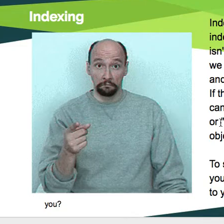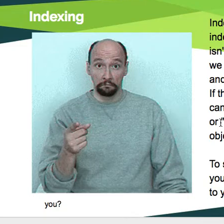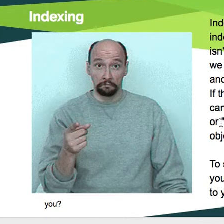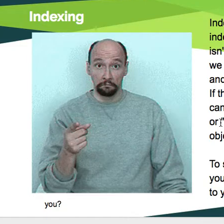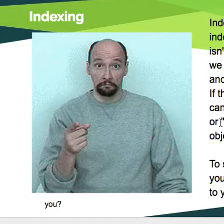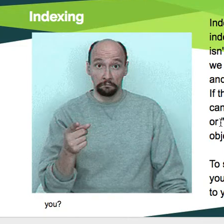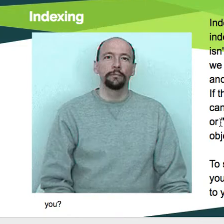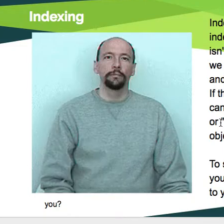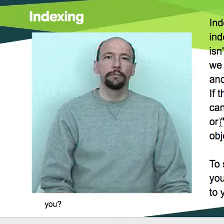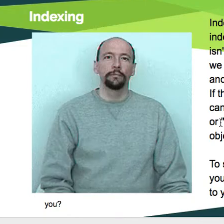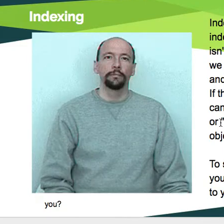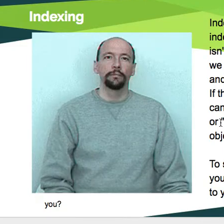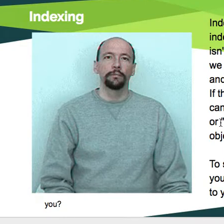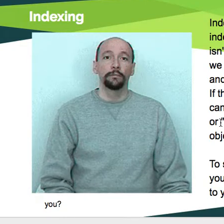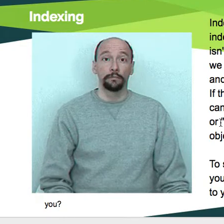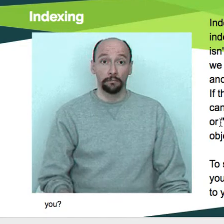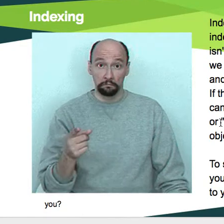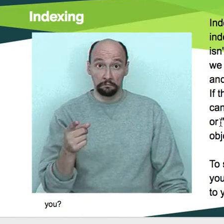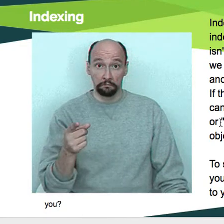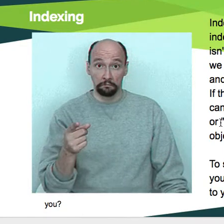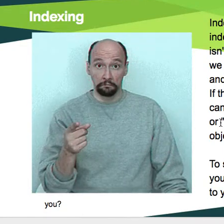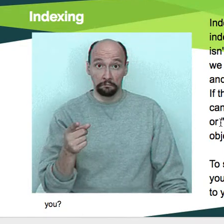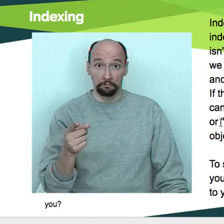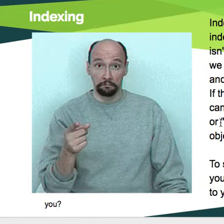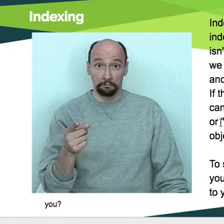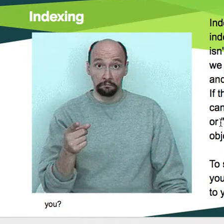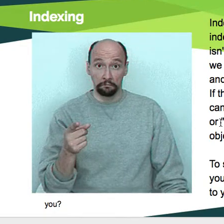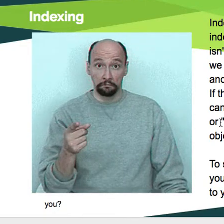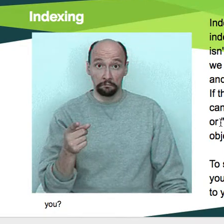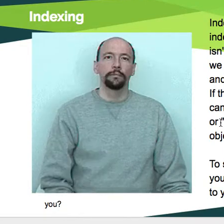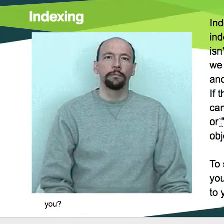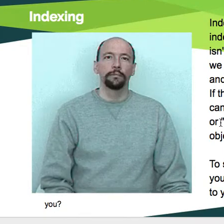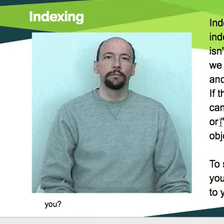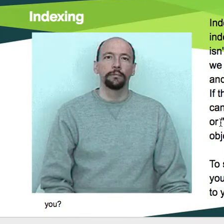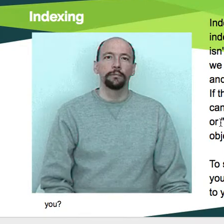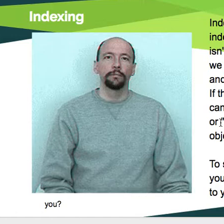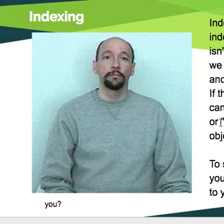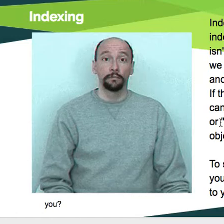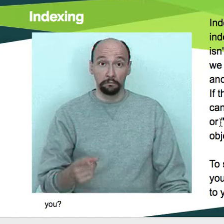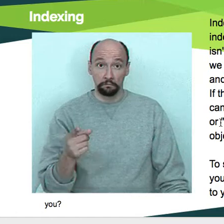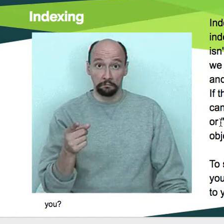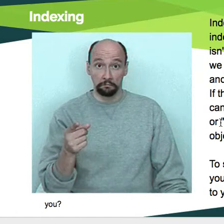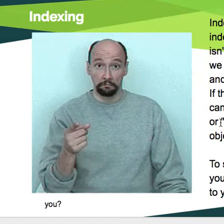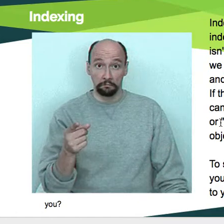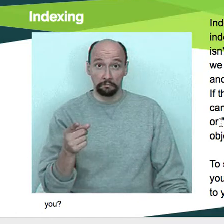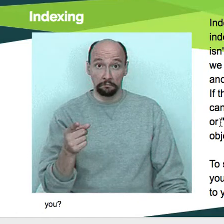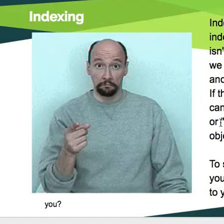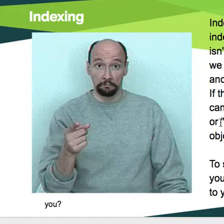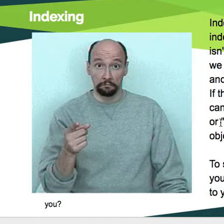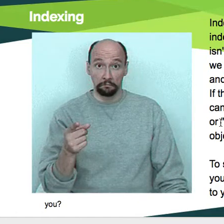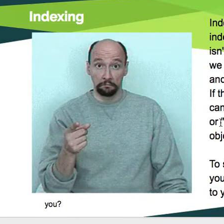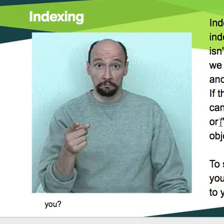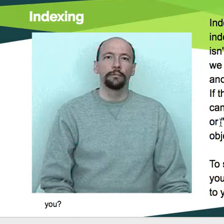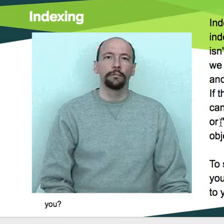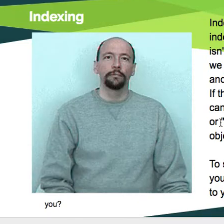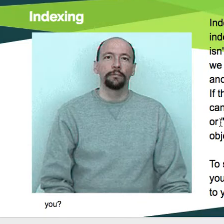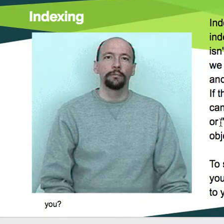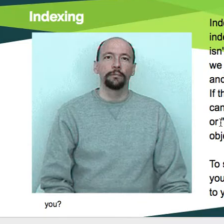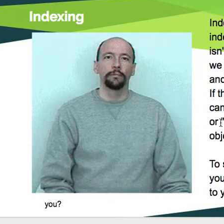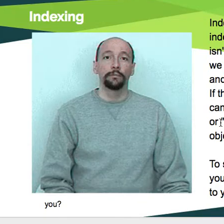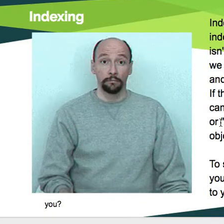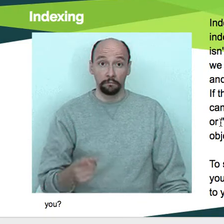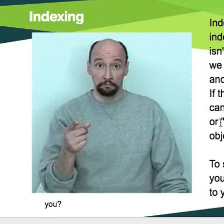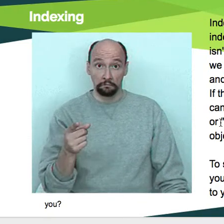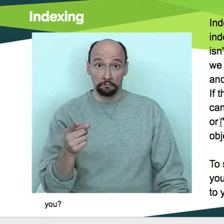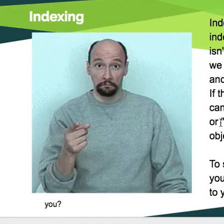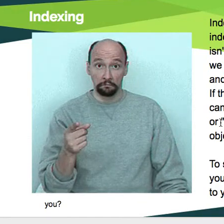so when there's two deaf people uh or sorry three deaf people and then one of them leaves the room you can point to the